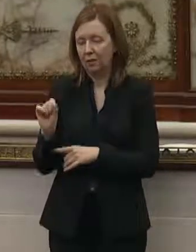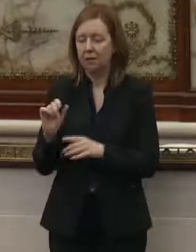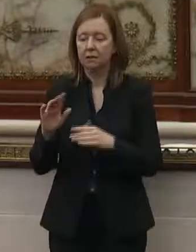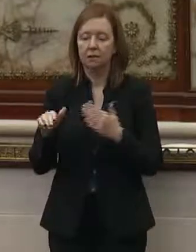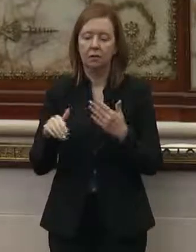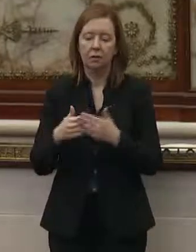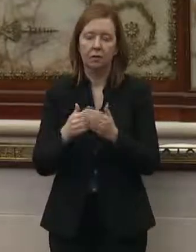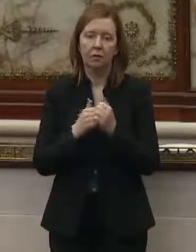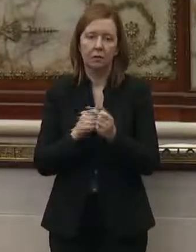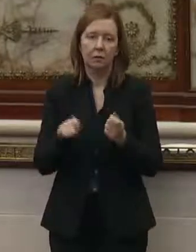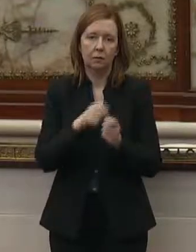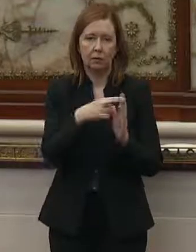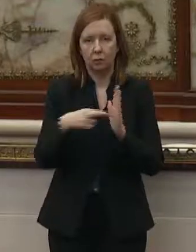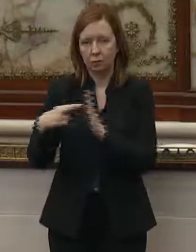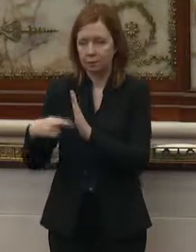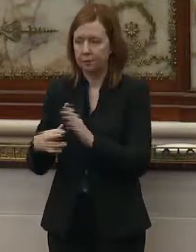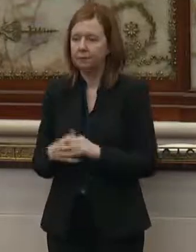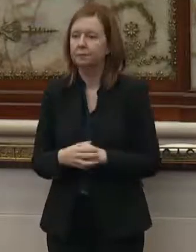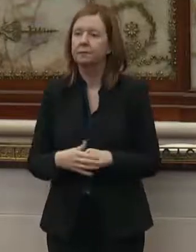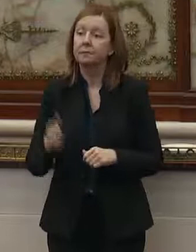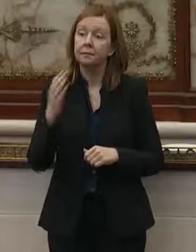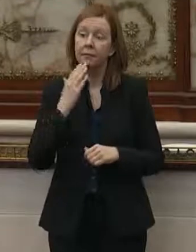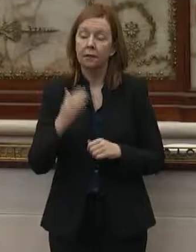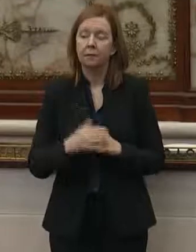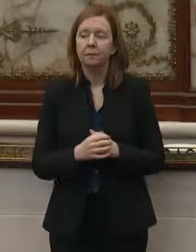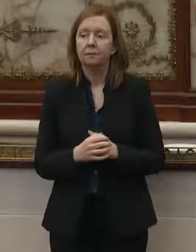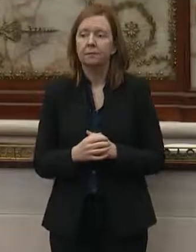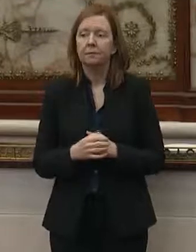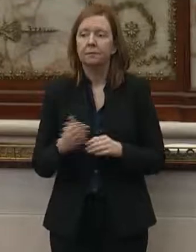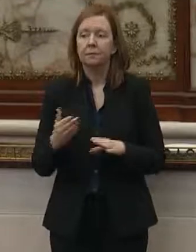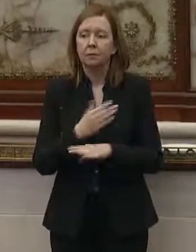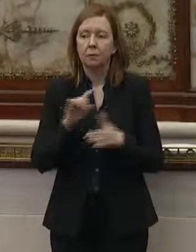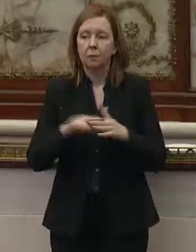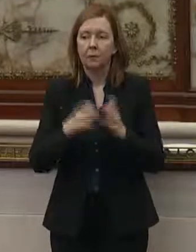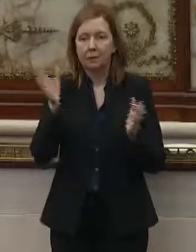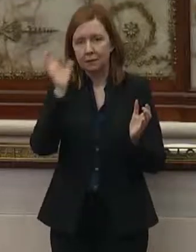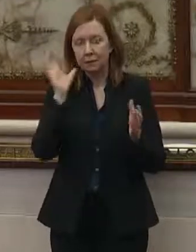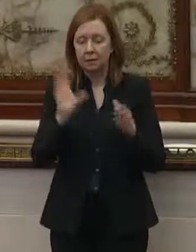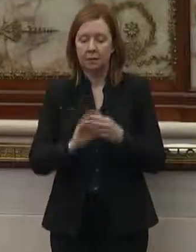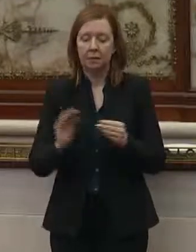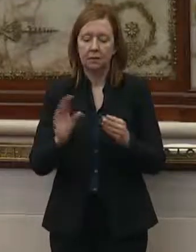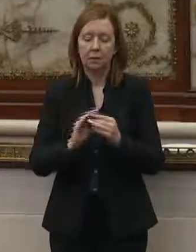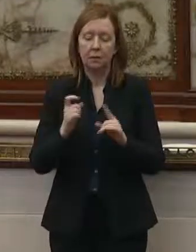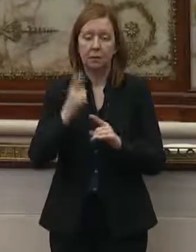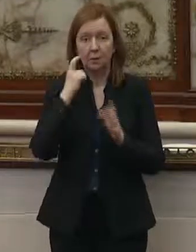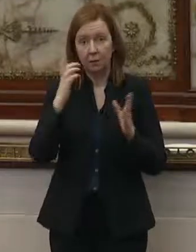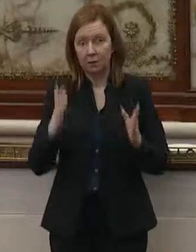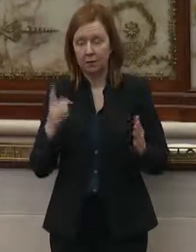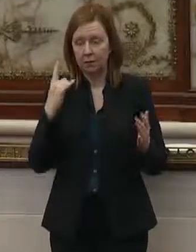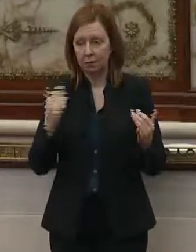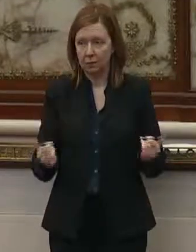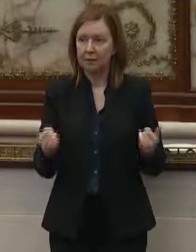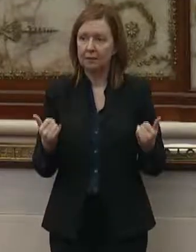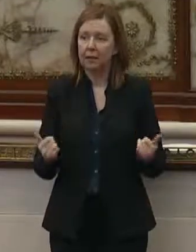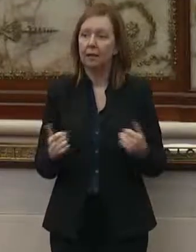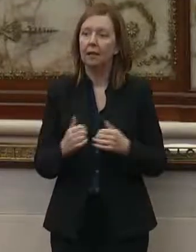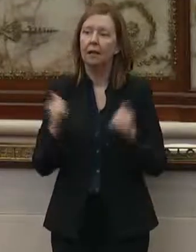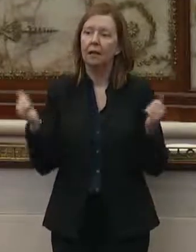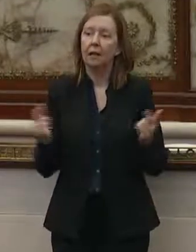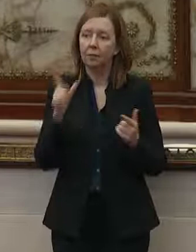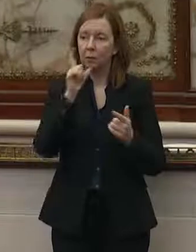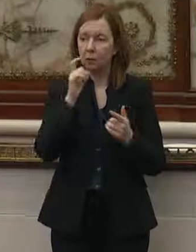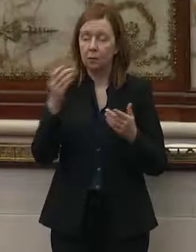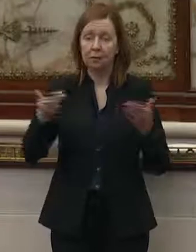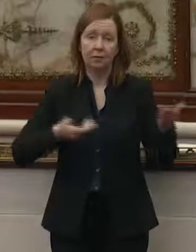and conditions. Thank you. Before we begin to hear testimony from the witnesses we have for today, everyone who